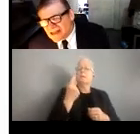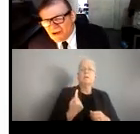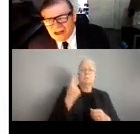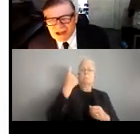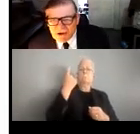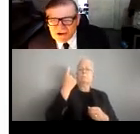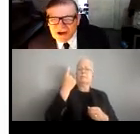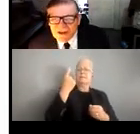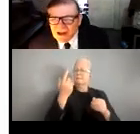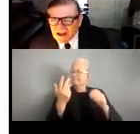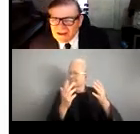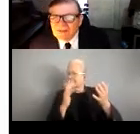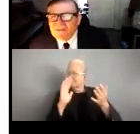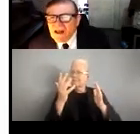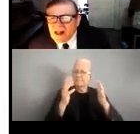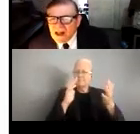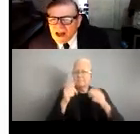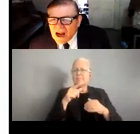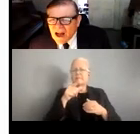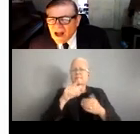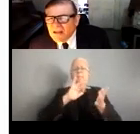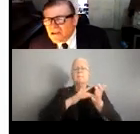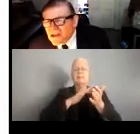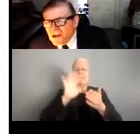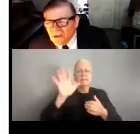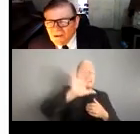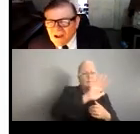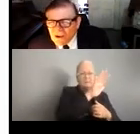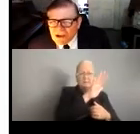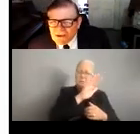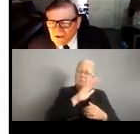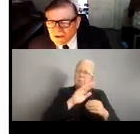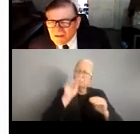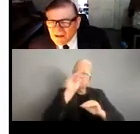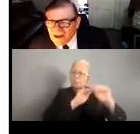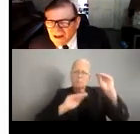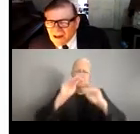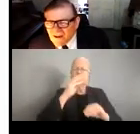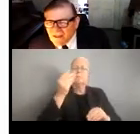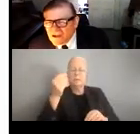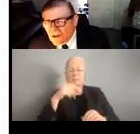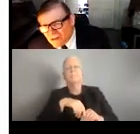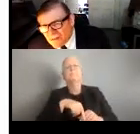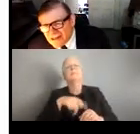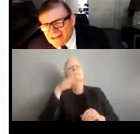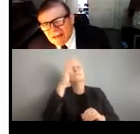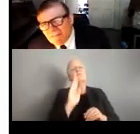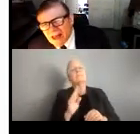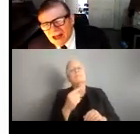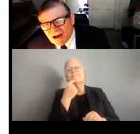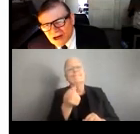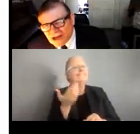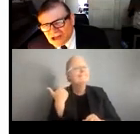been some redistribution in the Middle East. In Brazil, which we talked about a minute ago, there's also been